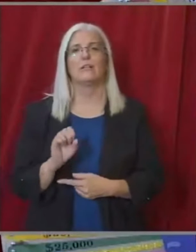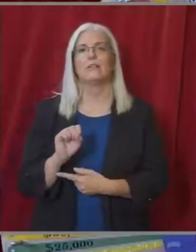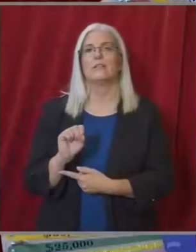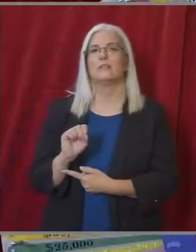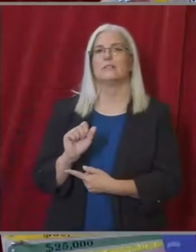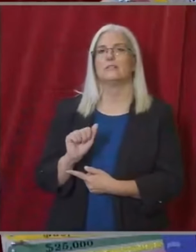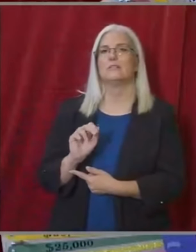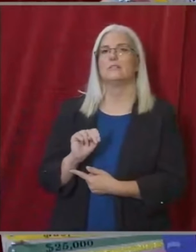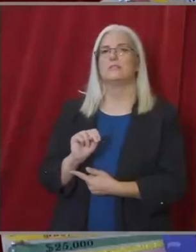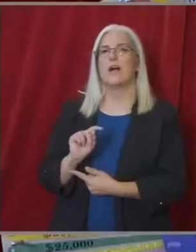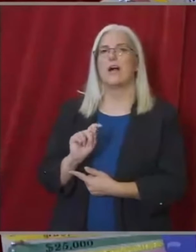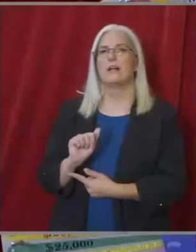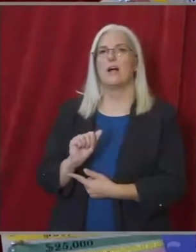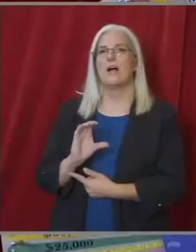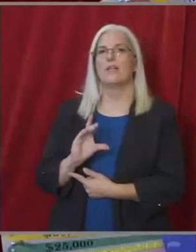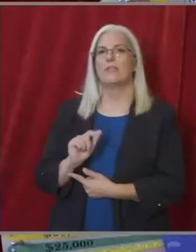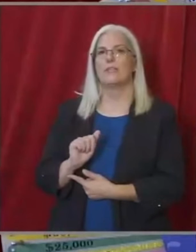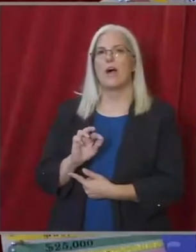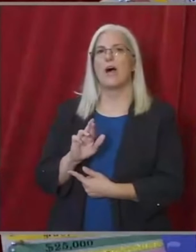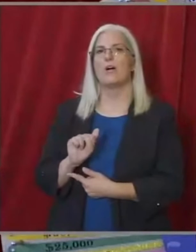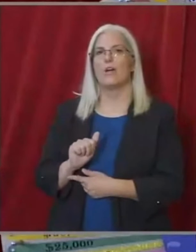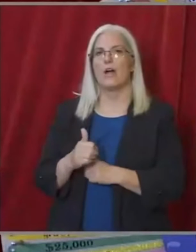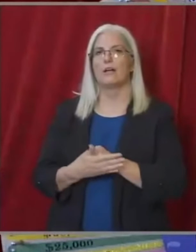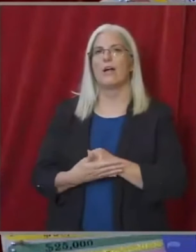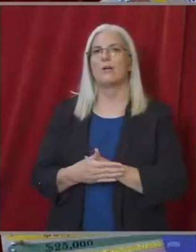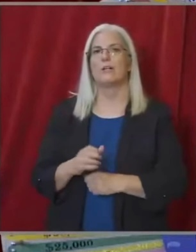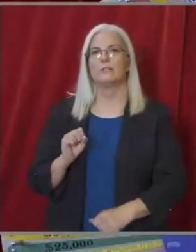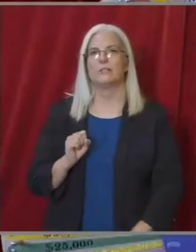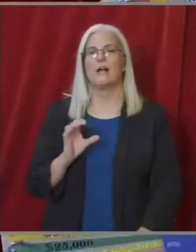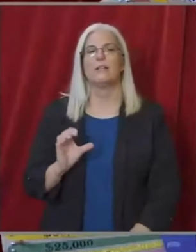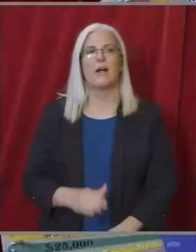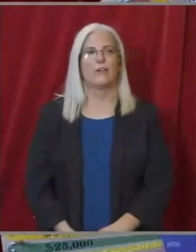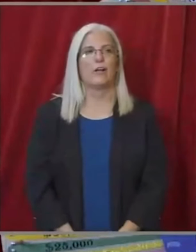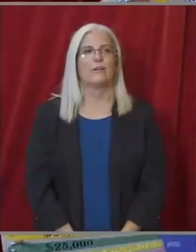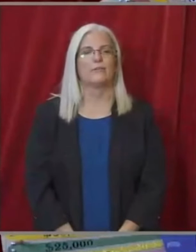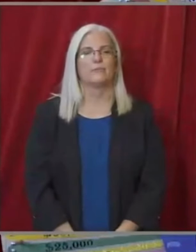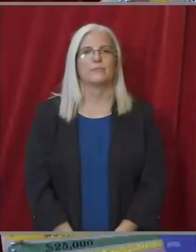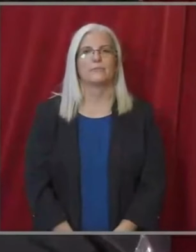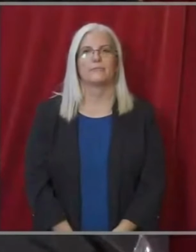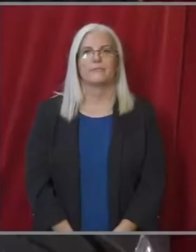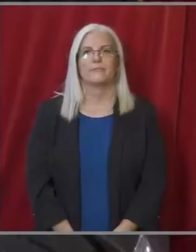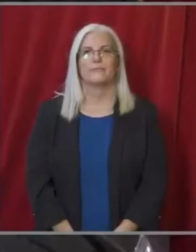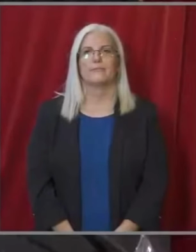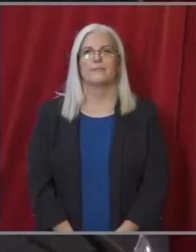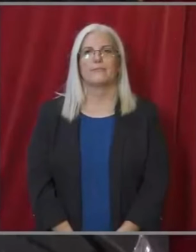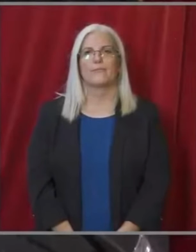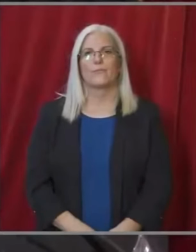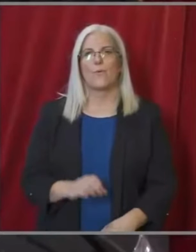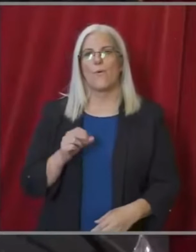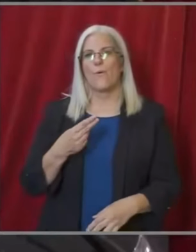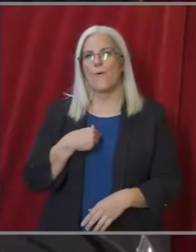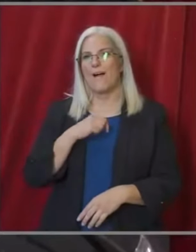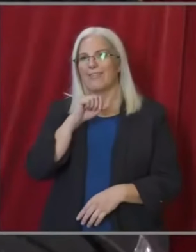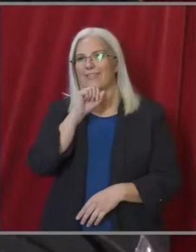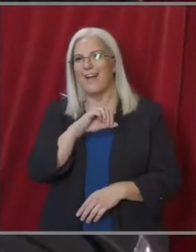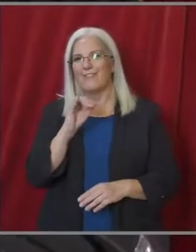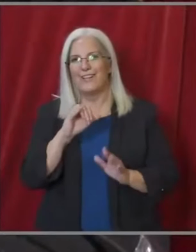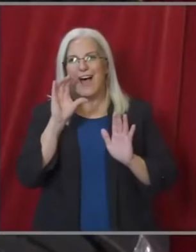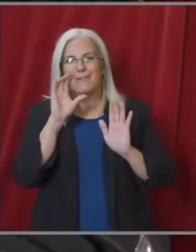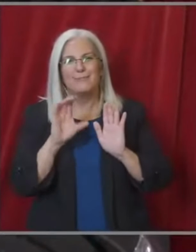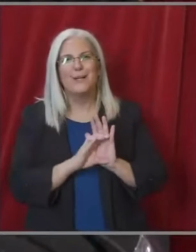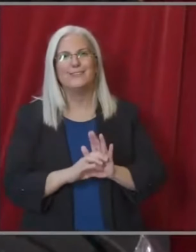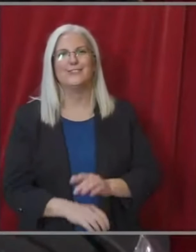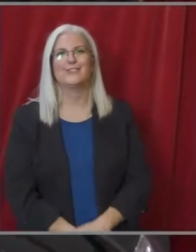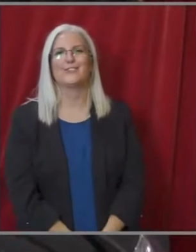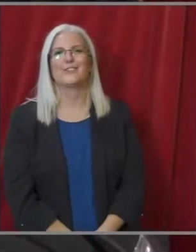43? Aha, Santa Clara. Look at that. I like the distribution. Got some Santa Clara fans